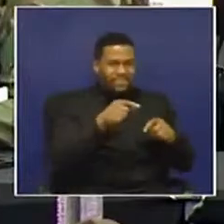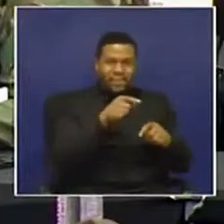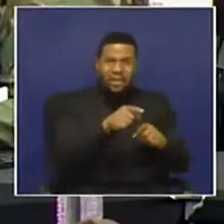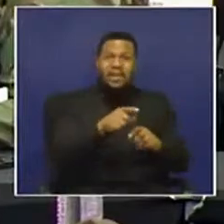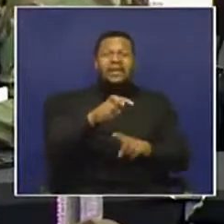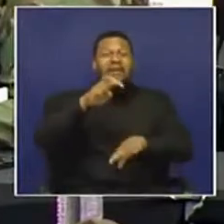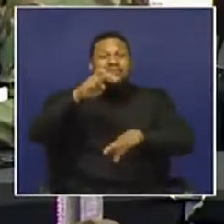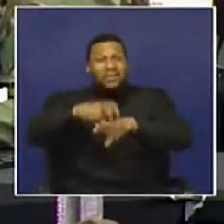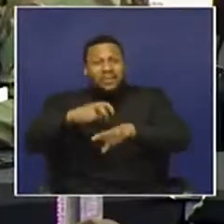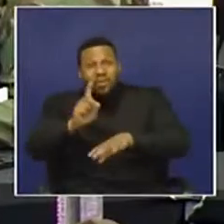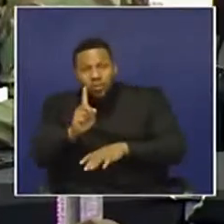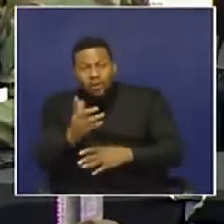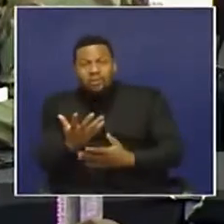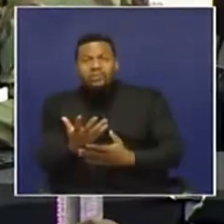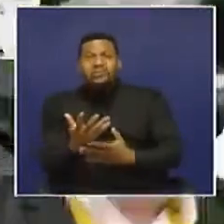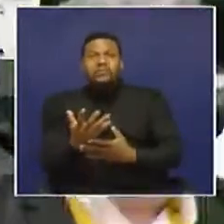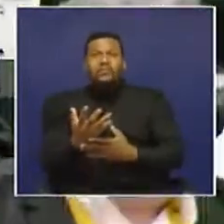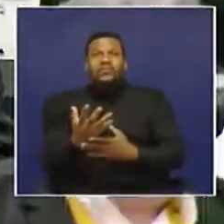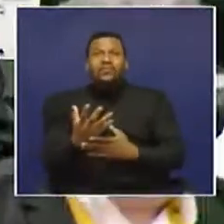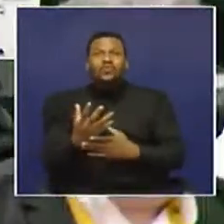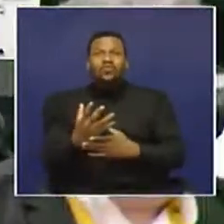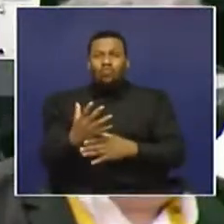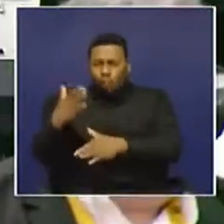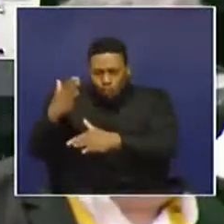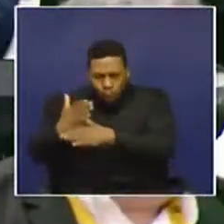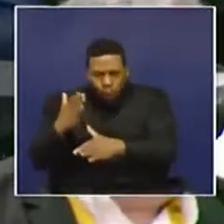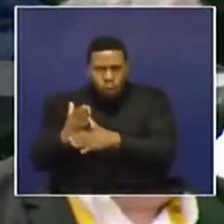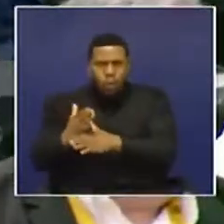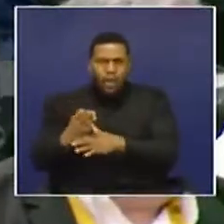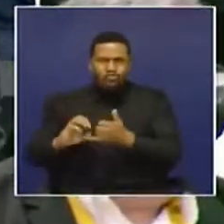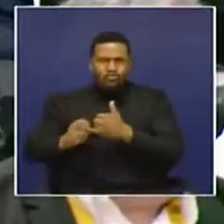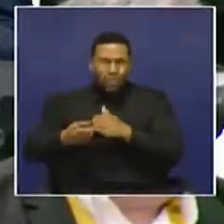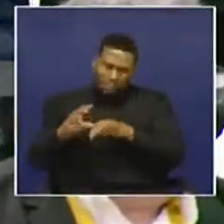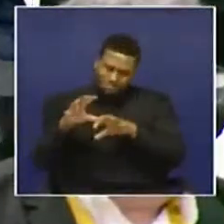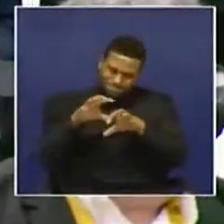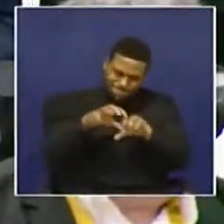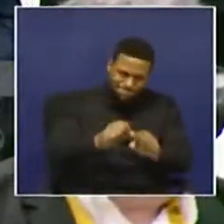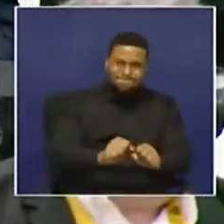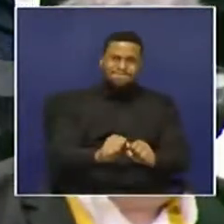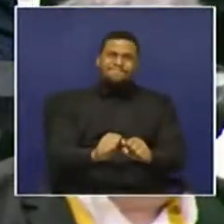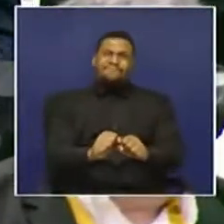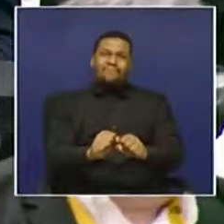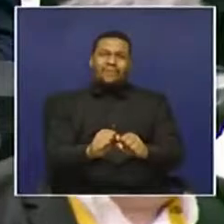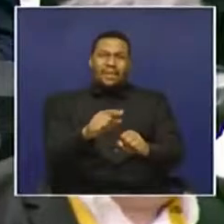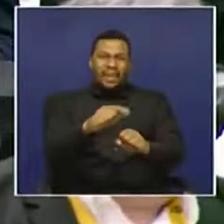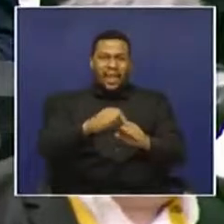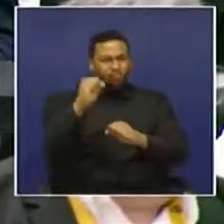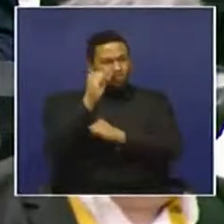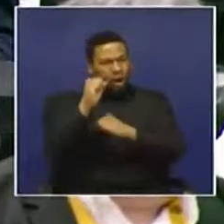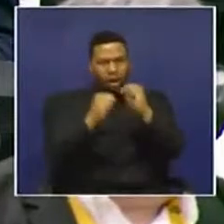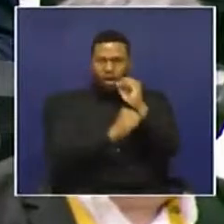effort to curb this trade, secure prostitutions, and dismantle its supply chains.